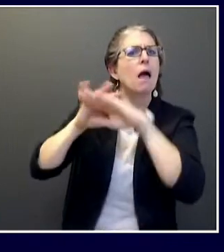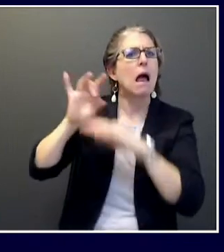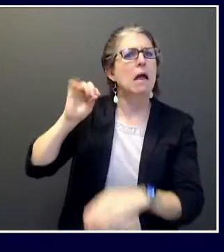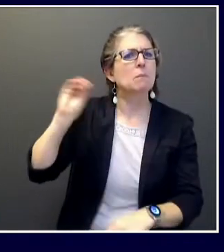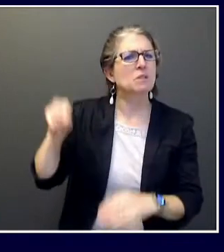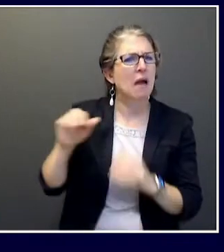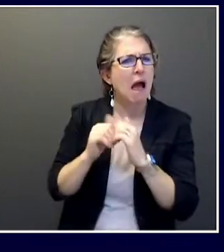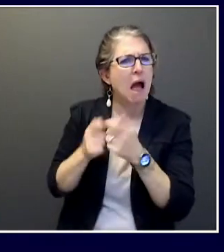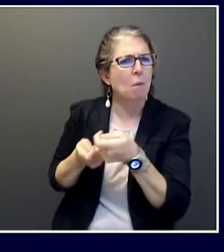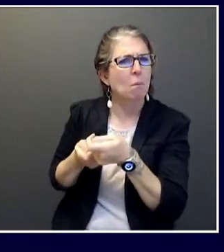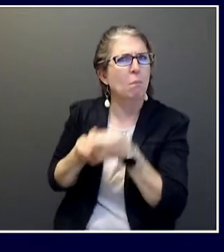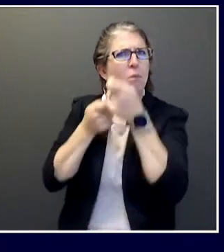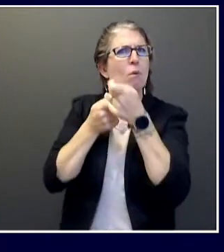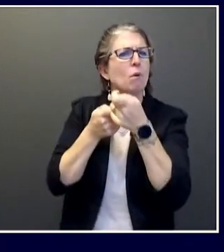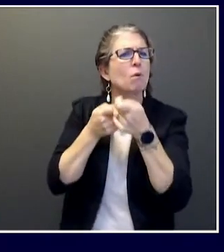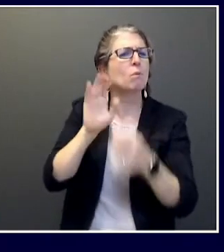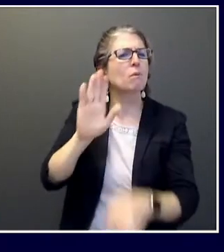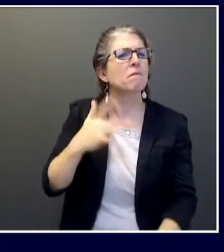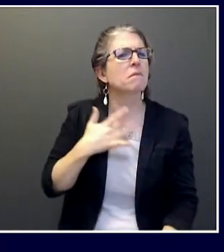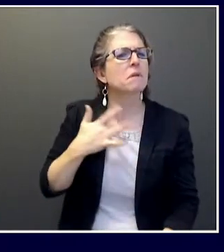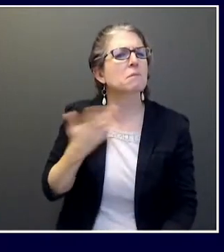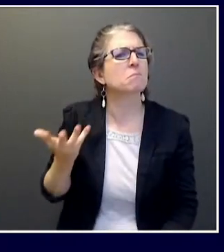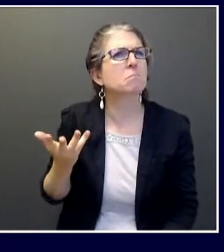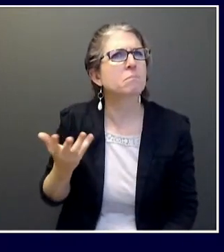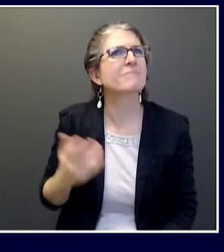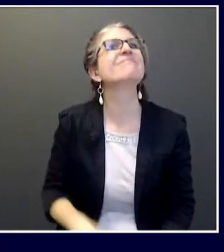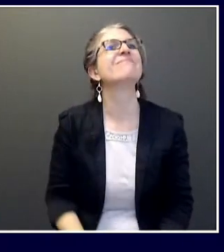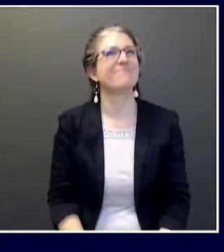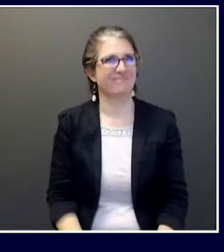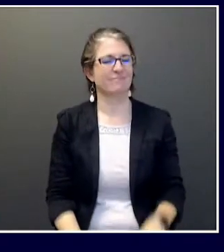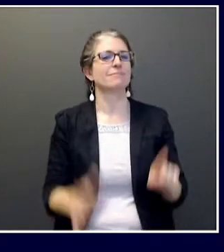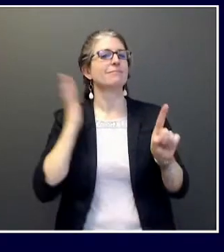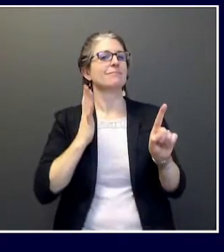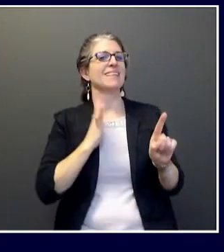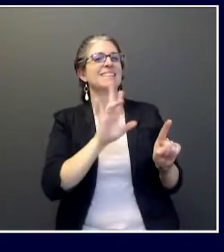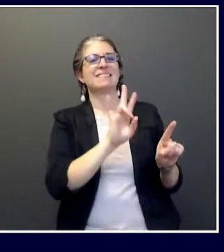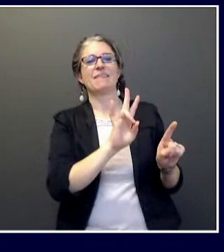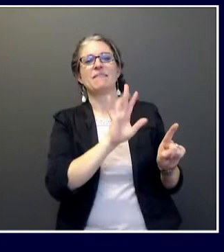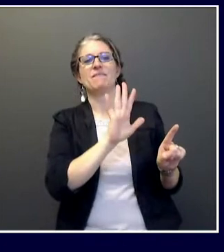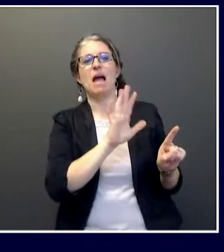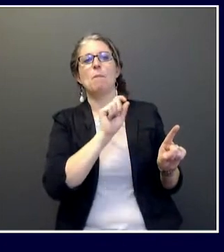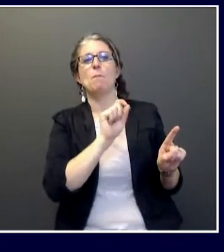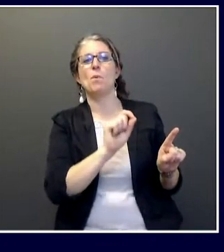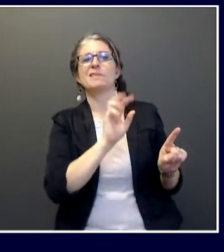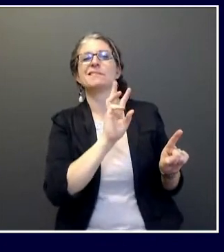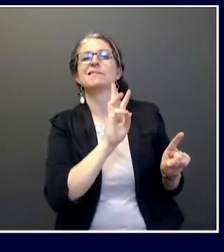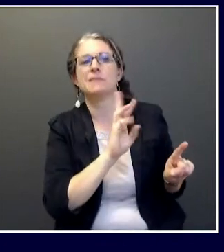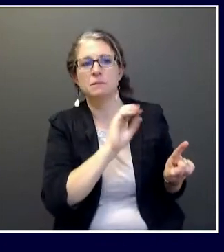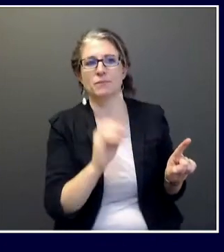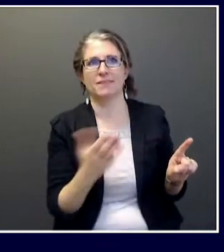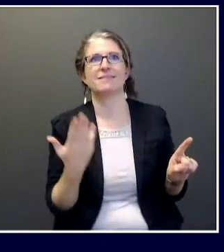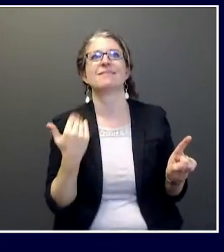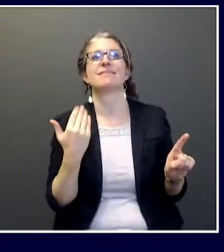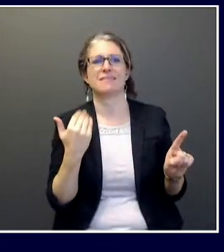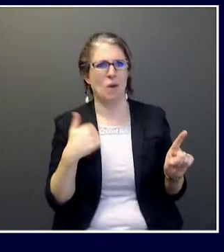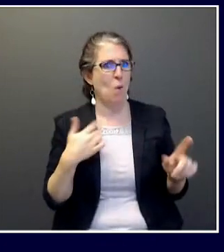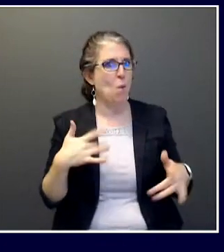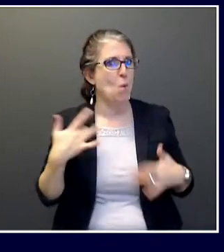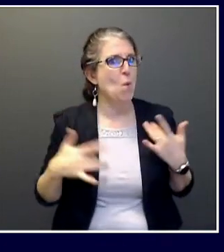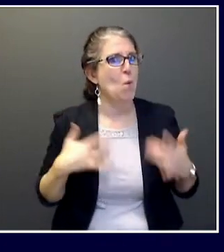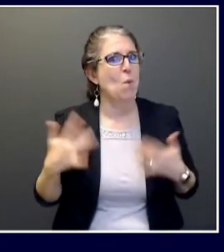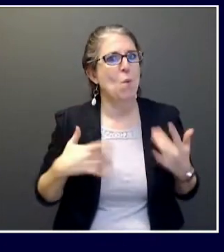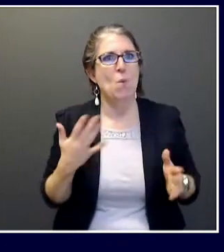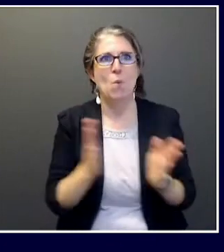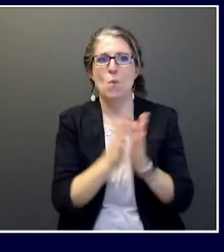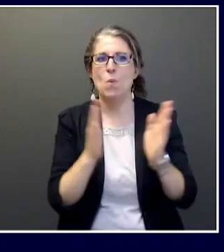do so. It was 75.6% in the last reporting period. So we are so encouraged by the progress that our school staff, our school leaders